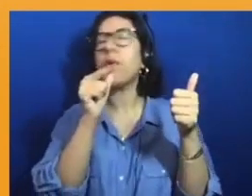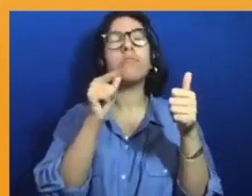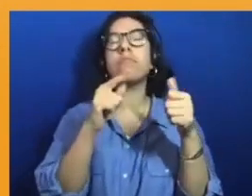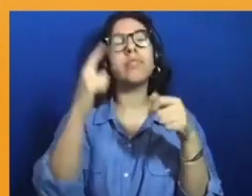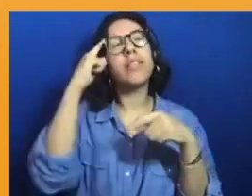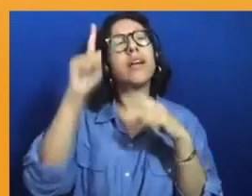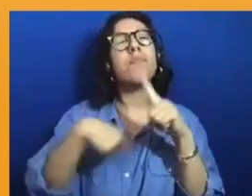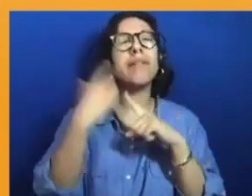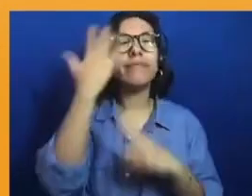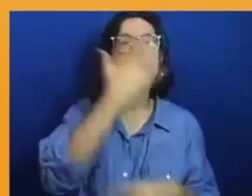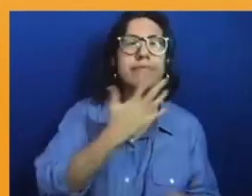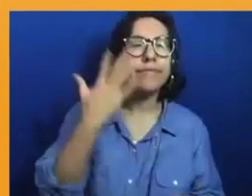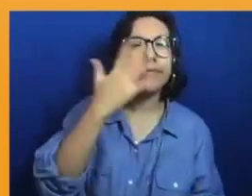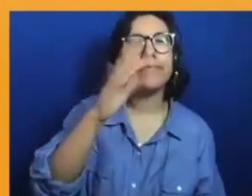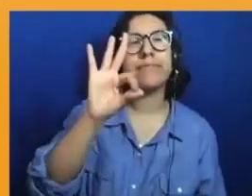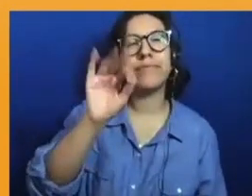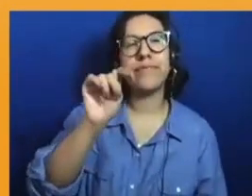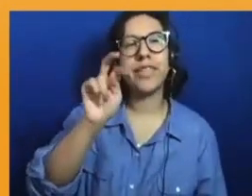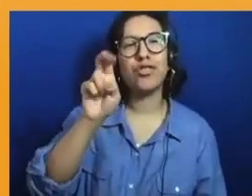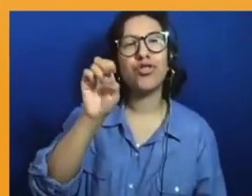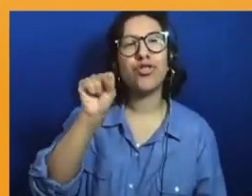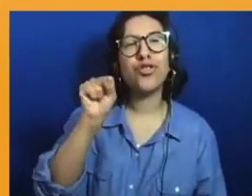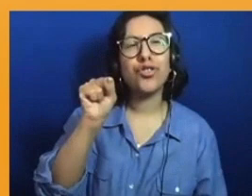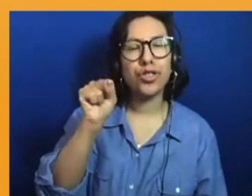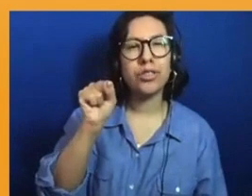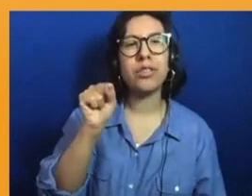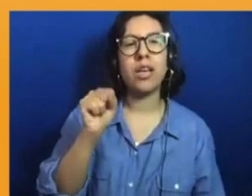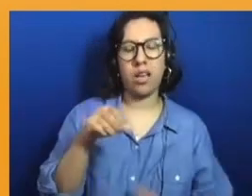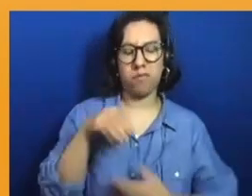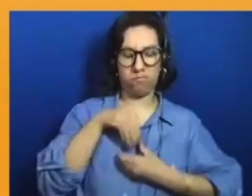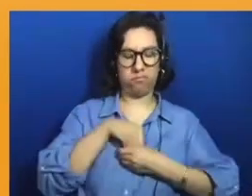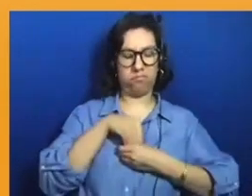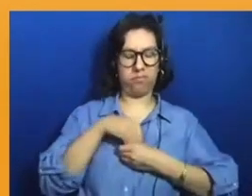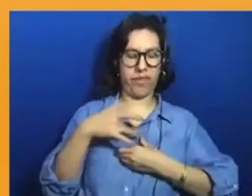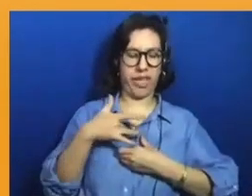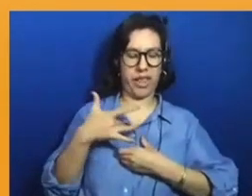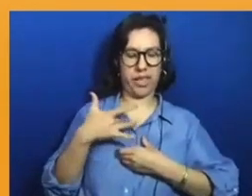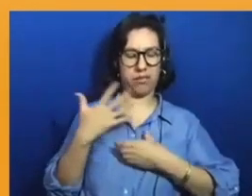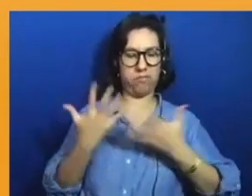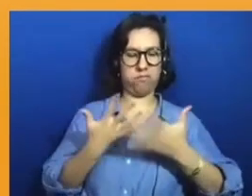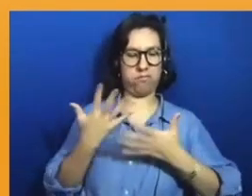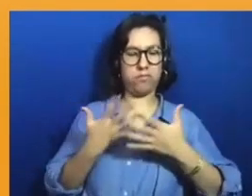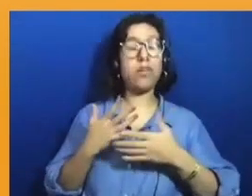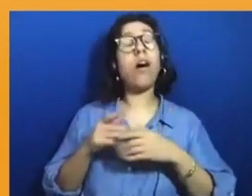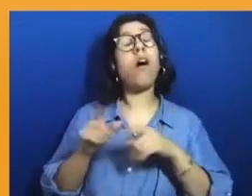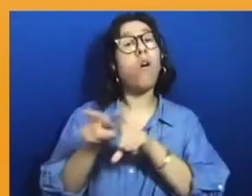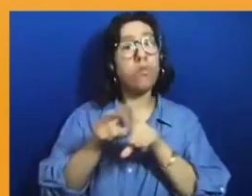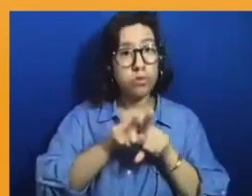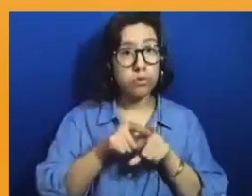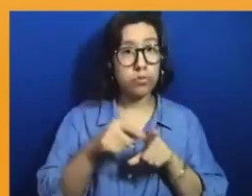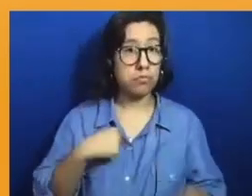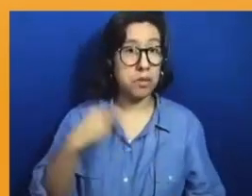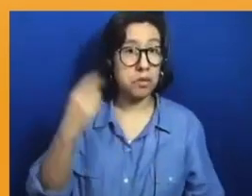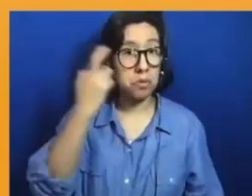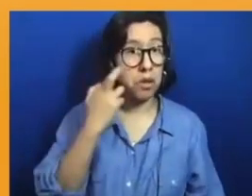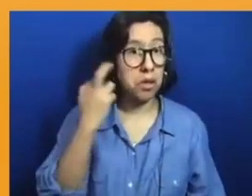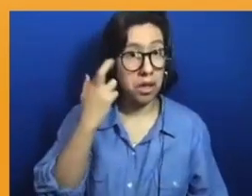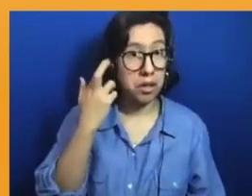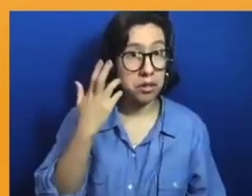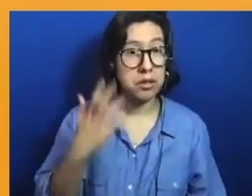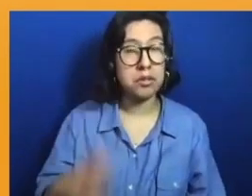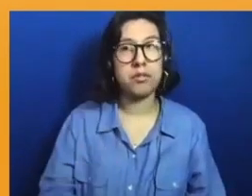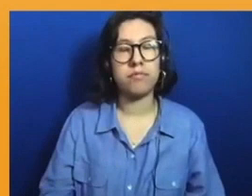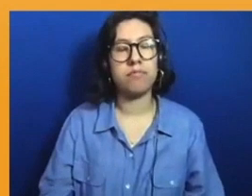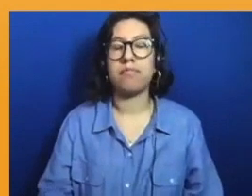to, you know, internal feelings. And I have also realized, I know I'm